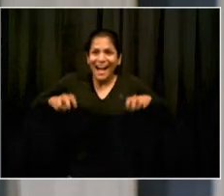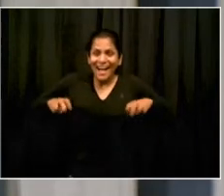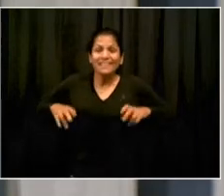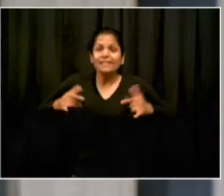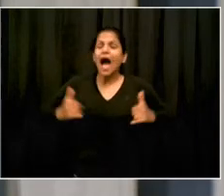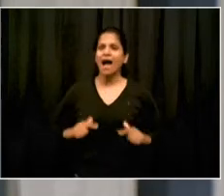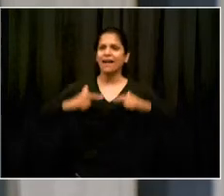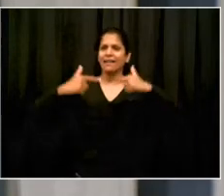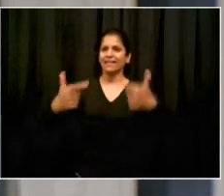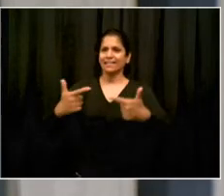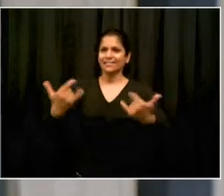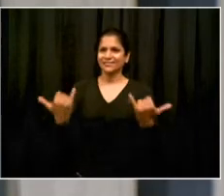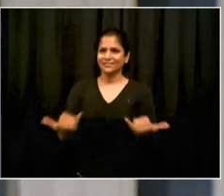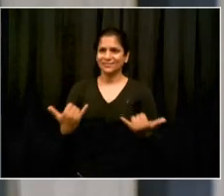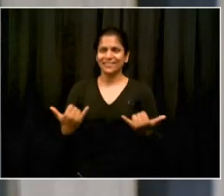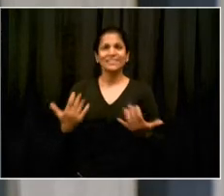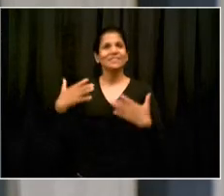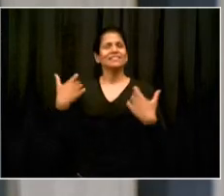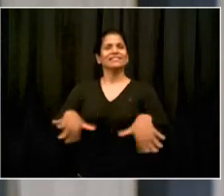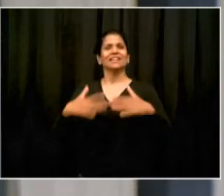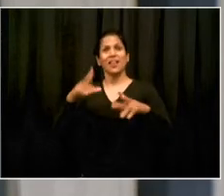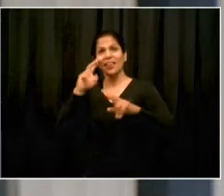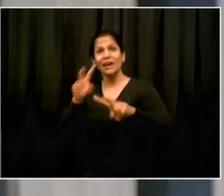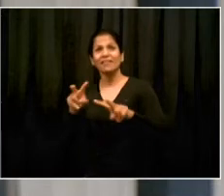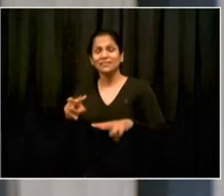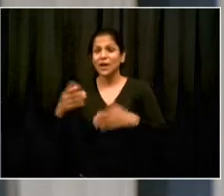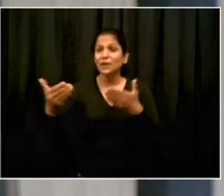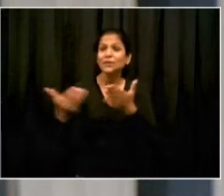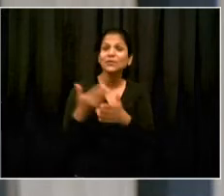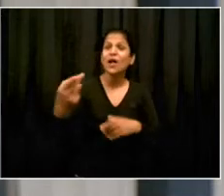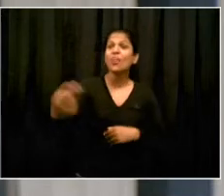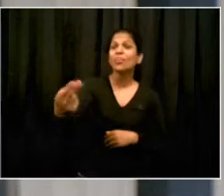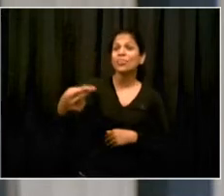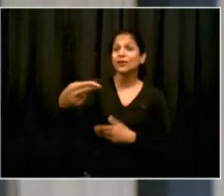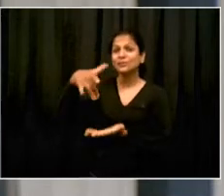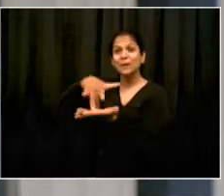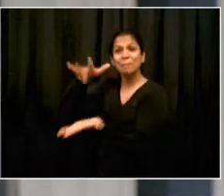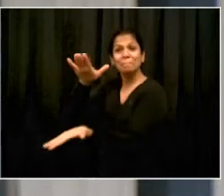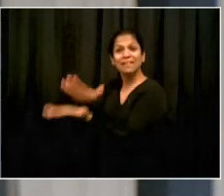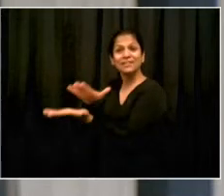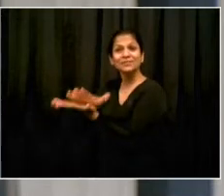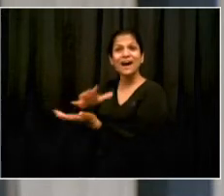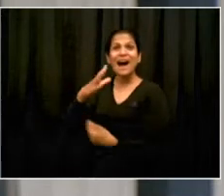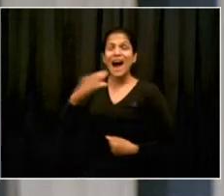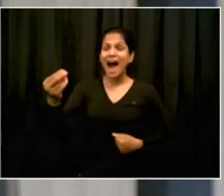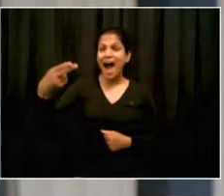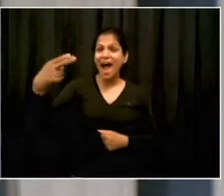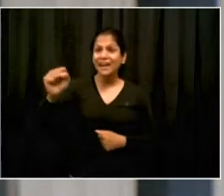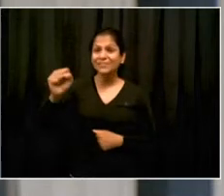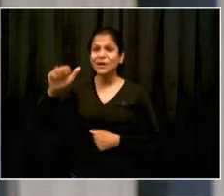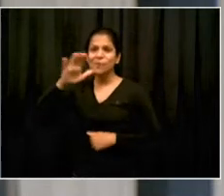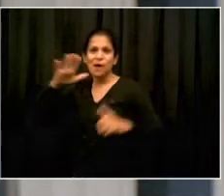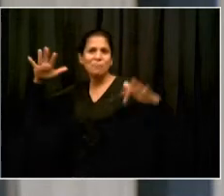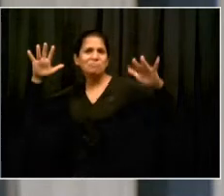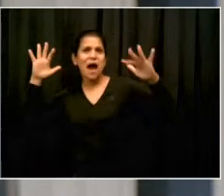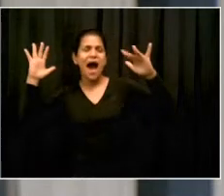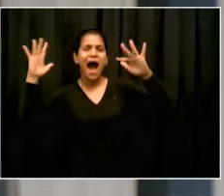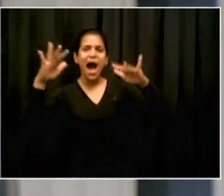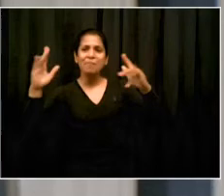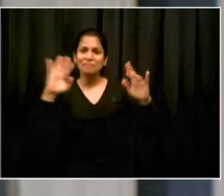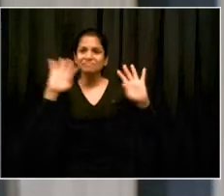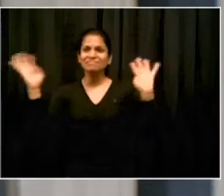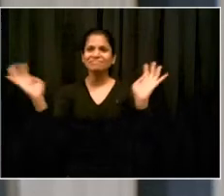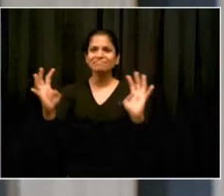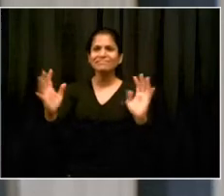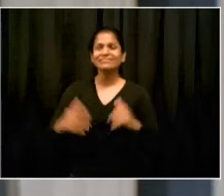this opportunity to invite Dr. Choksi and Dr. Katz, if they're available, to come join us and have some of that love. So we've come such